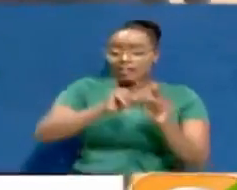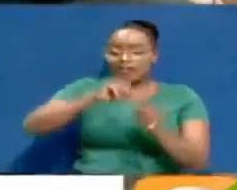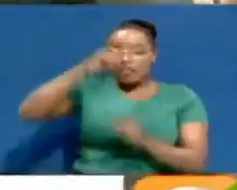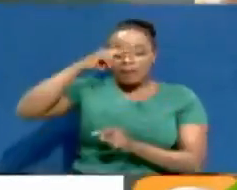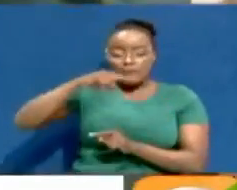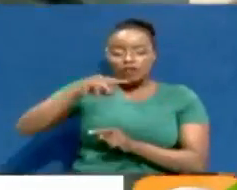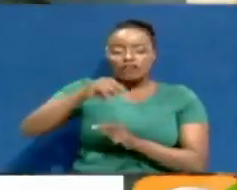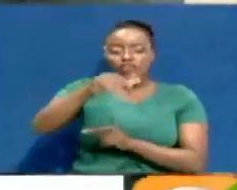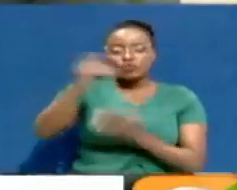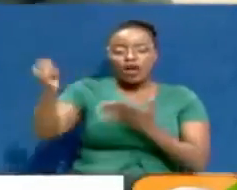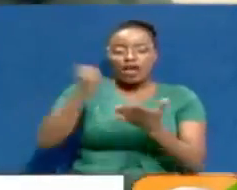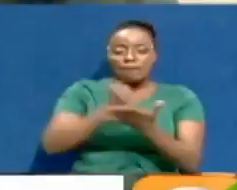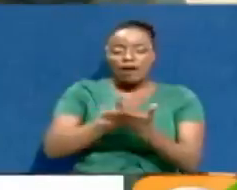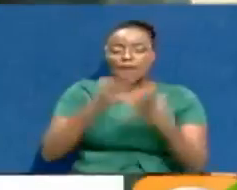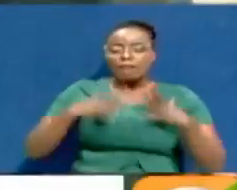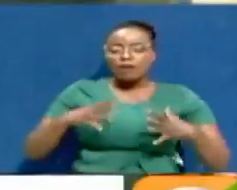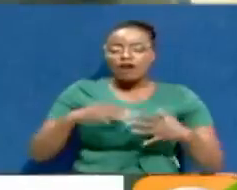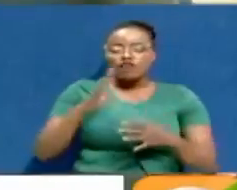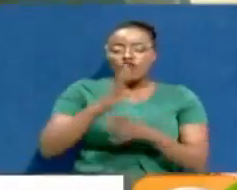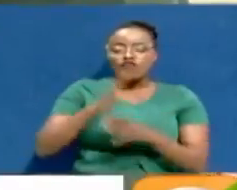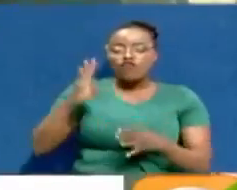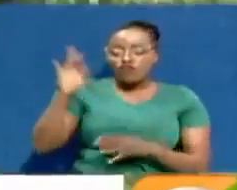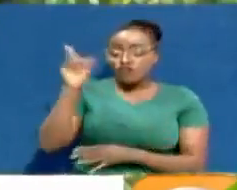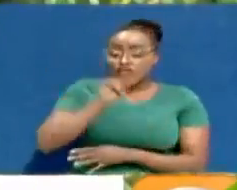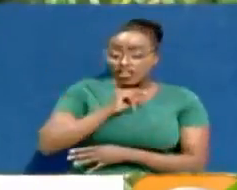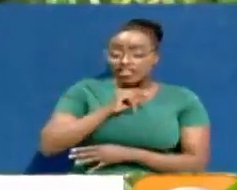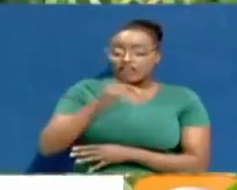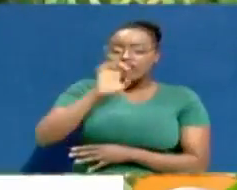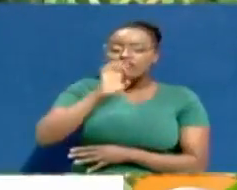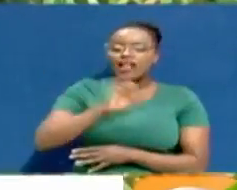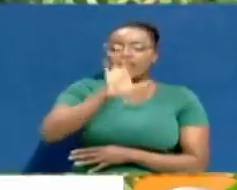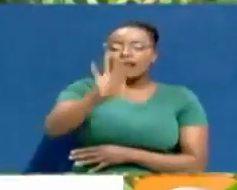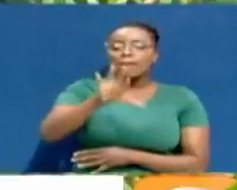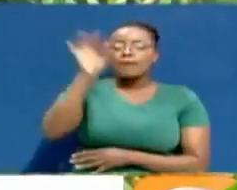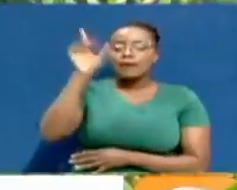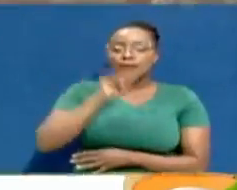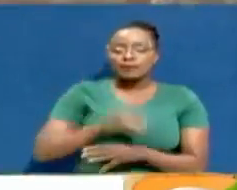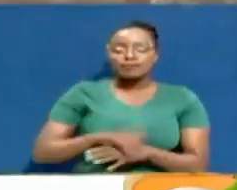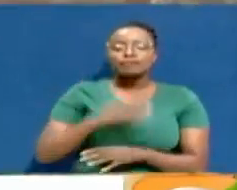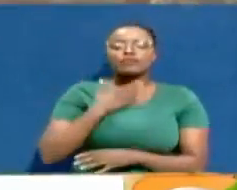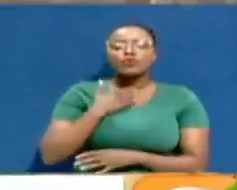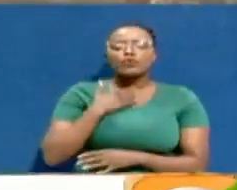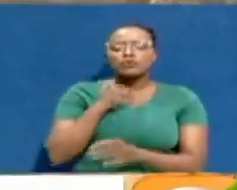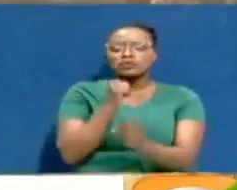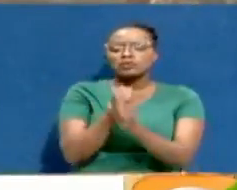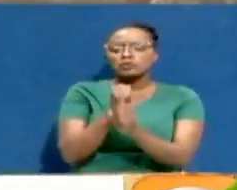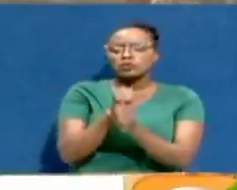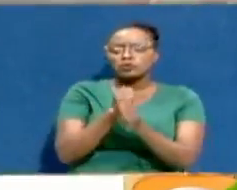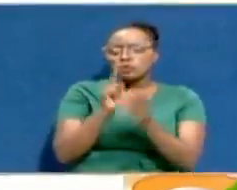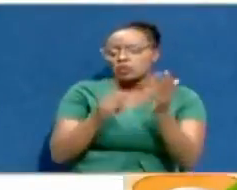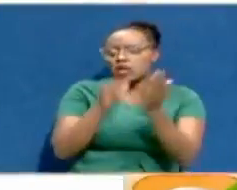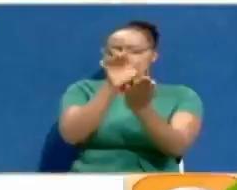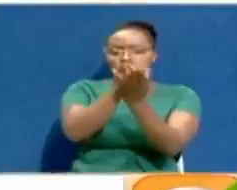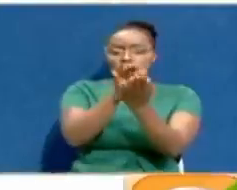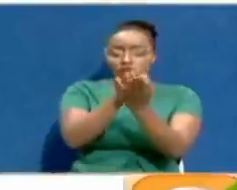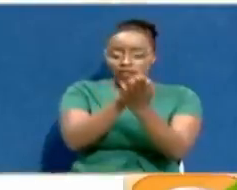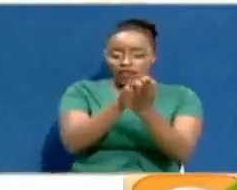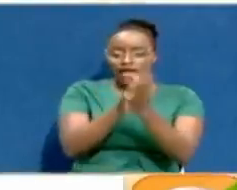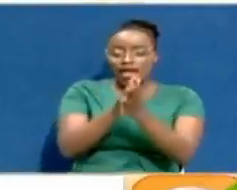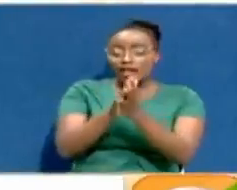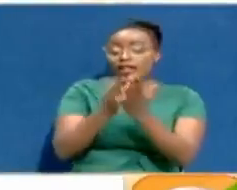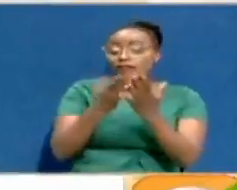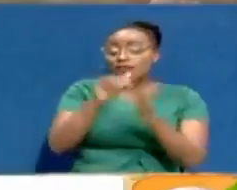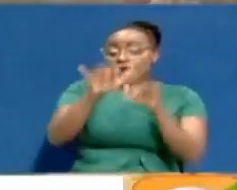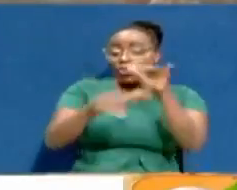to hire locals. A Form 4 leaver, the elders picked her. Nilikuwa nataka kufanya conservation and